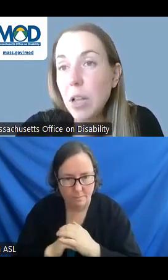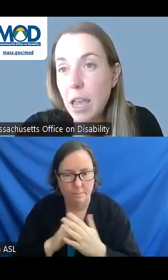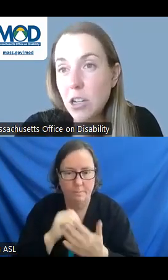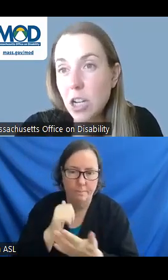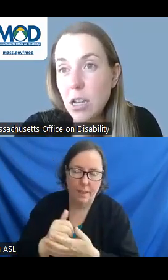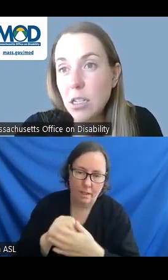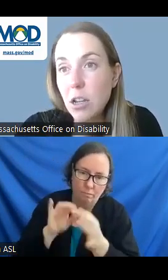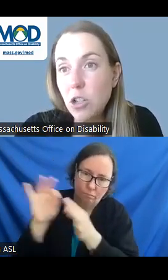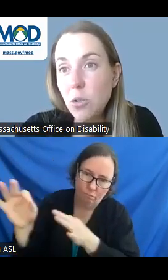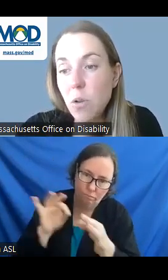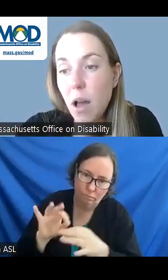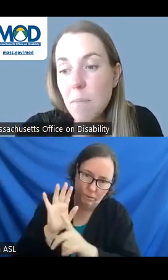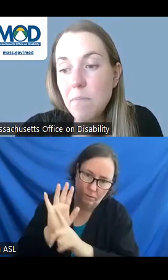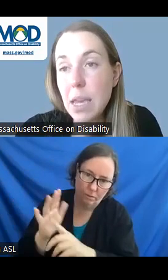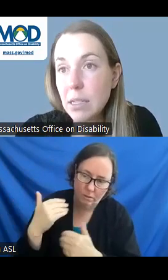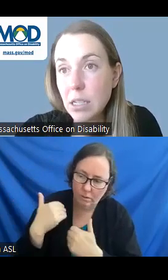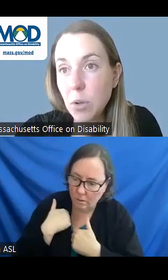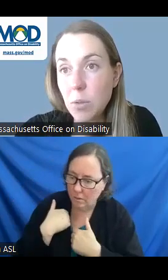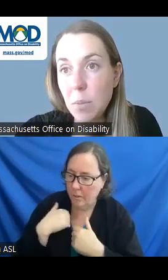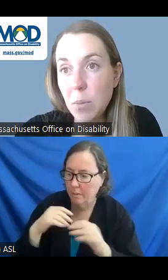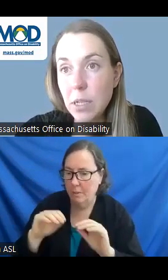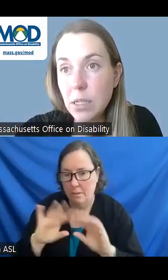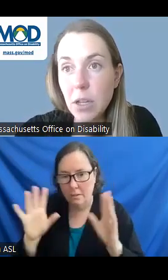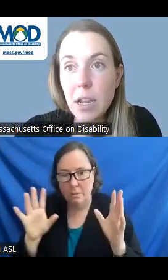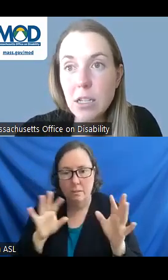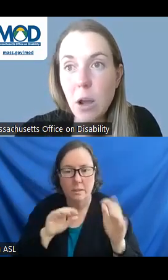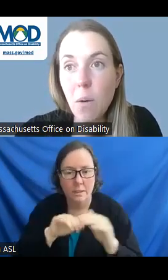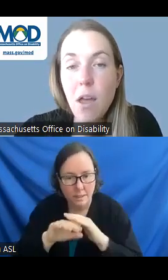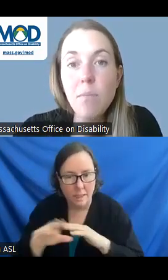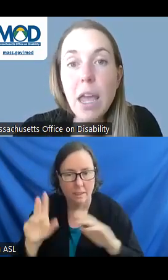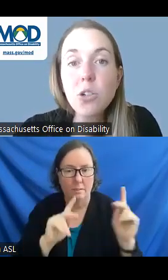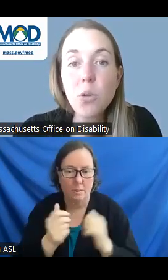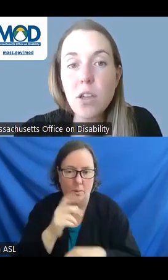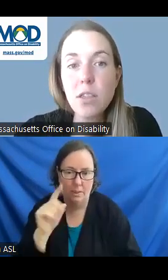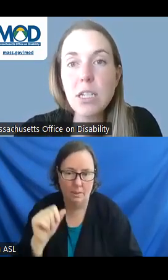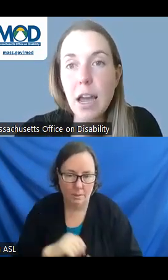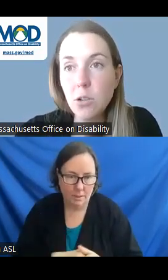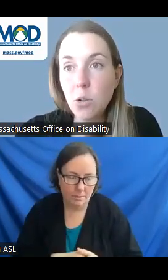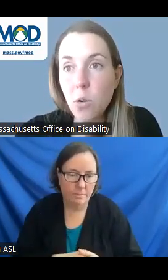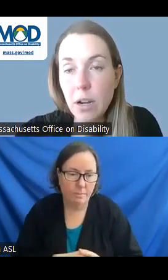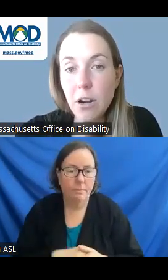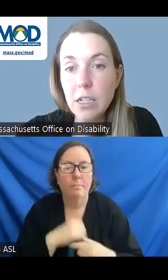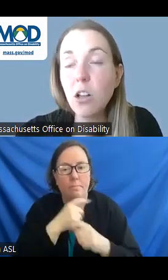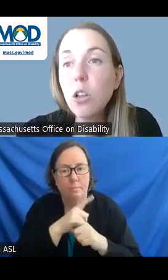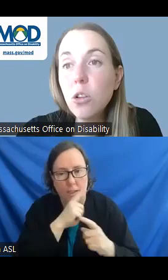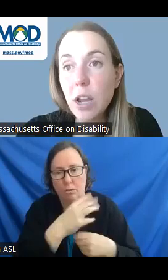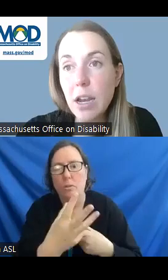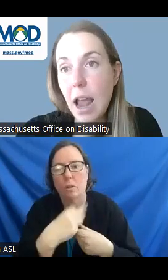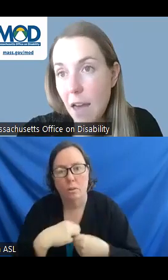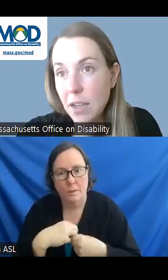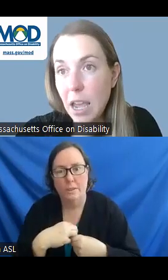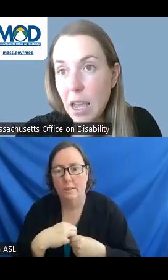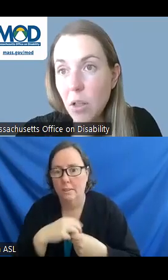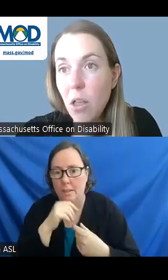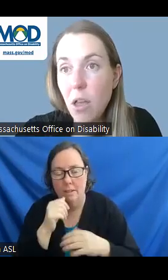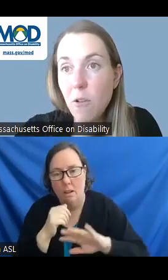its obligations to be accessible to people with disabilities. So make sure that the Title II coordinator is included and